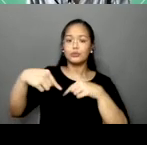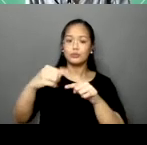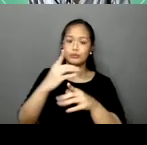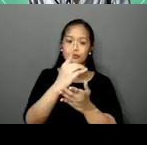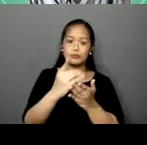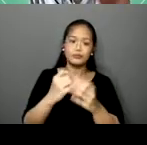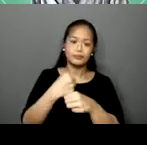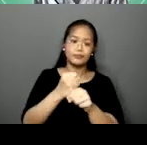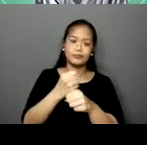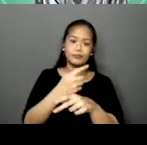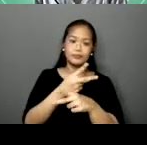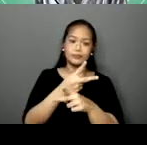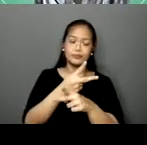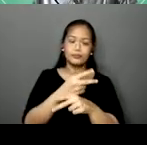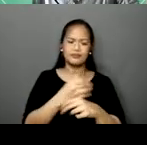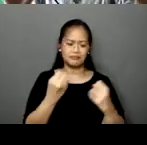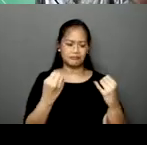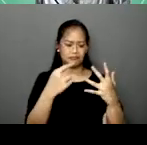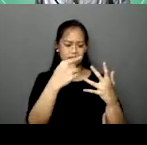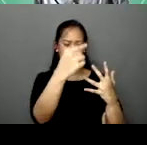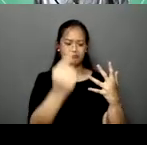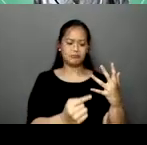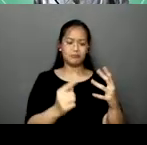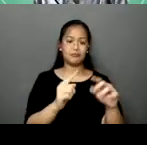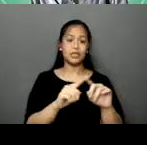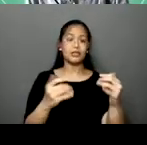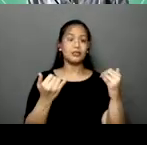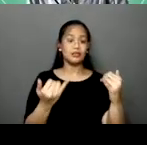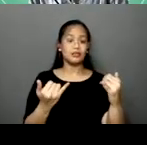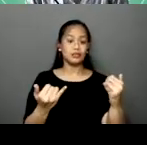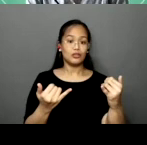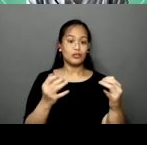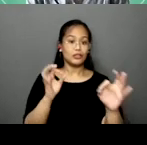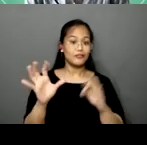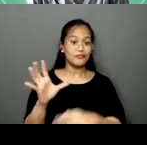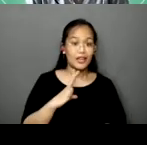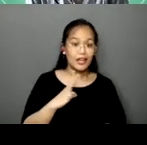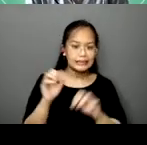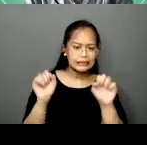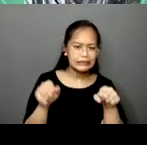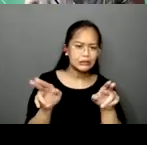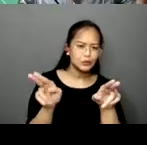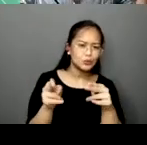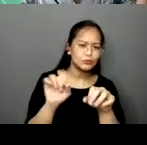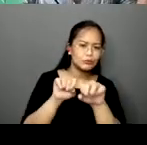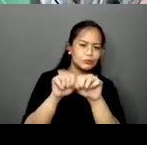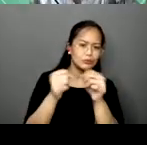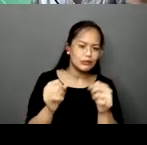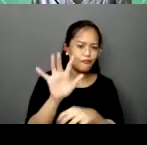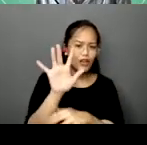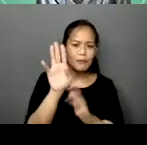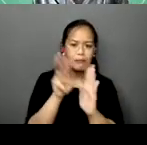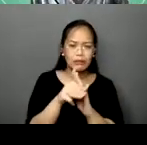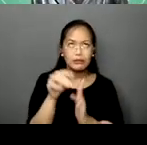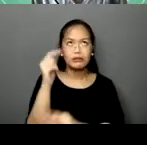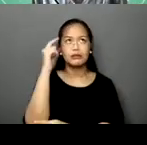So it's quite a lot. And what I think we can do is, if it's all right, we can take a quick 5-minute break to digest